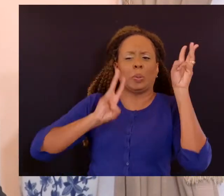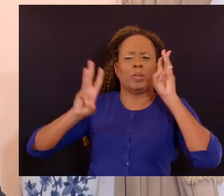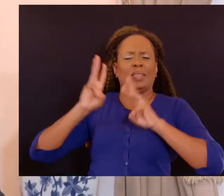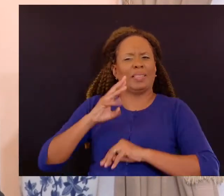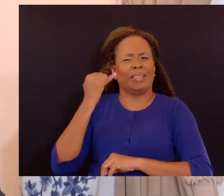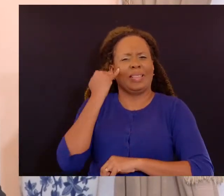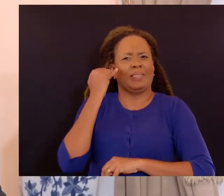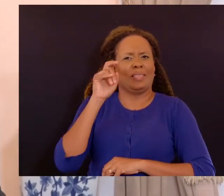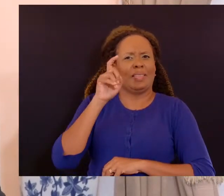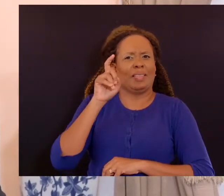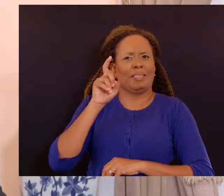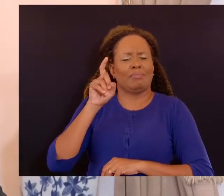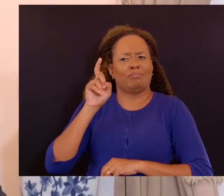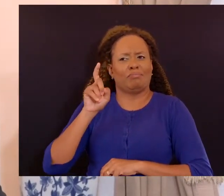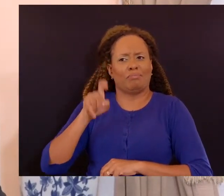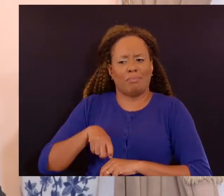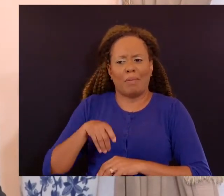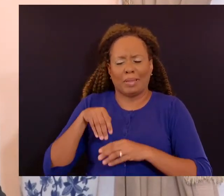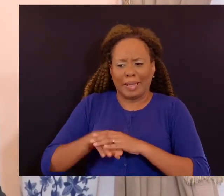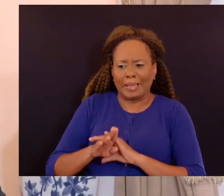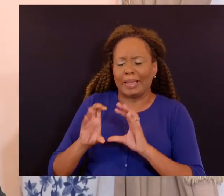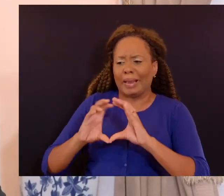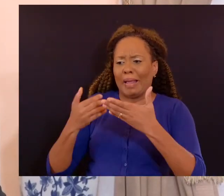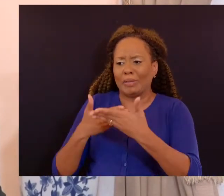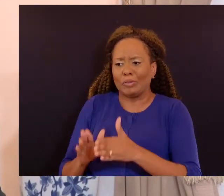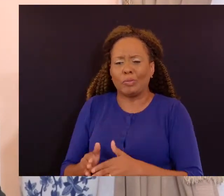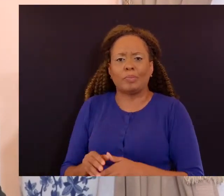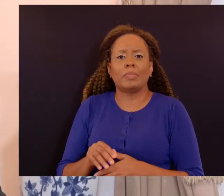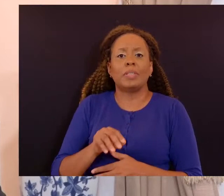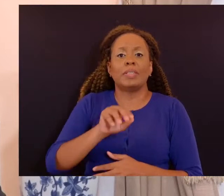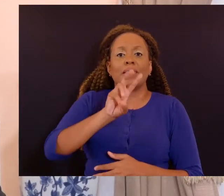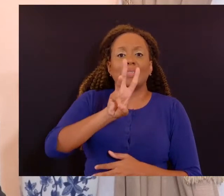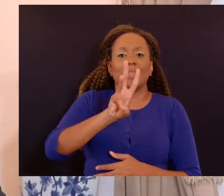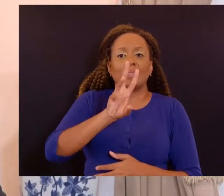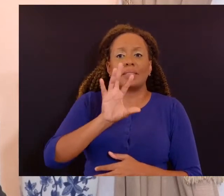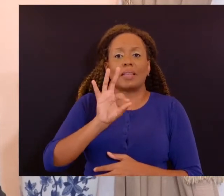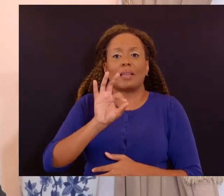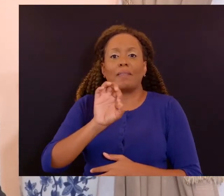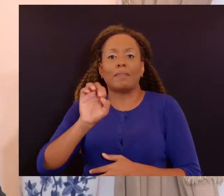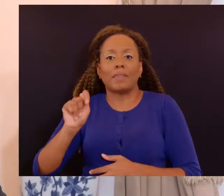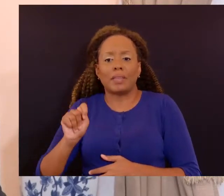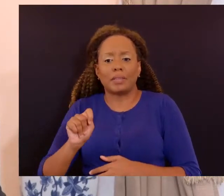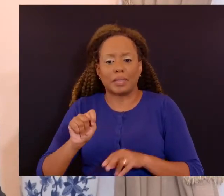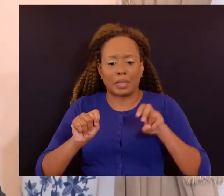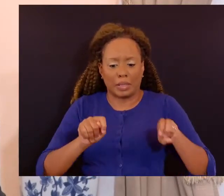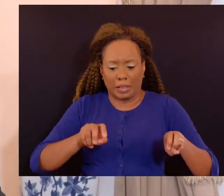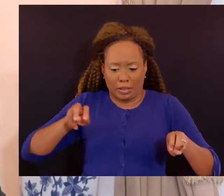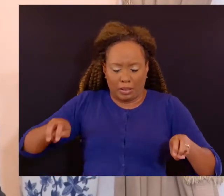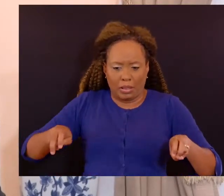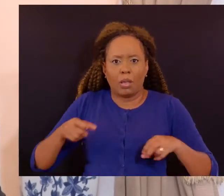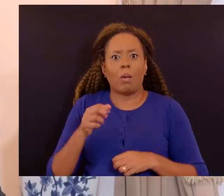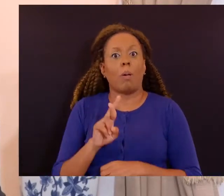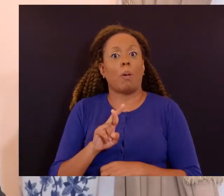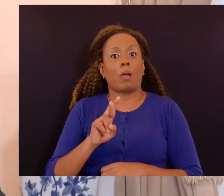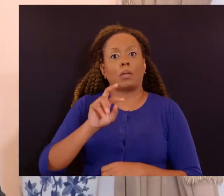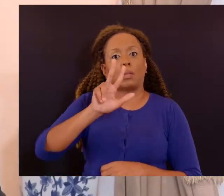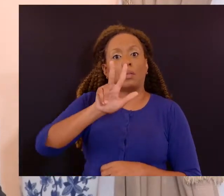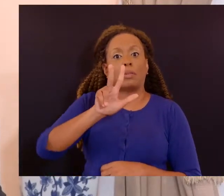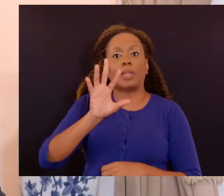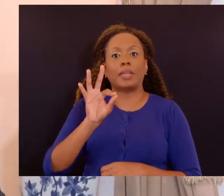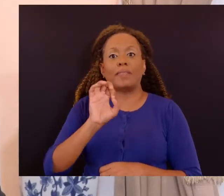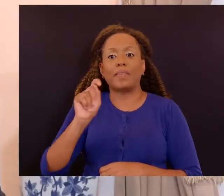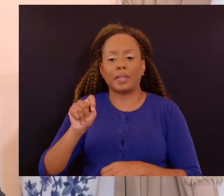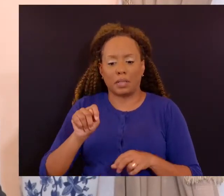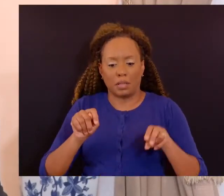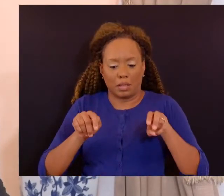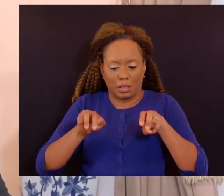to be 6 feet. But I think for the most part, we have settled those issues and we're taking the steps within the school environment because we